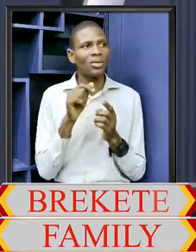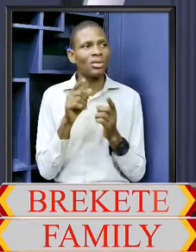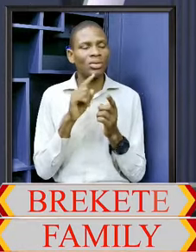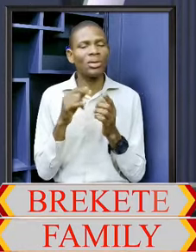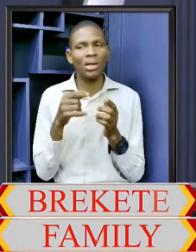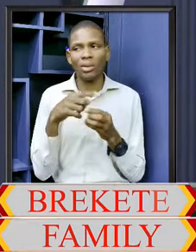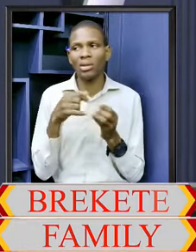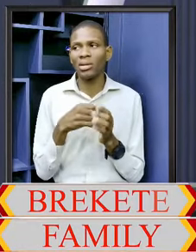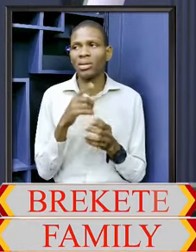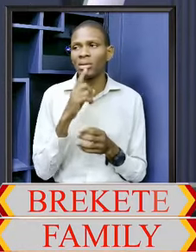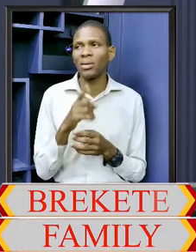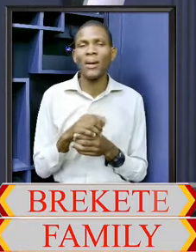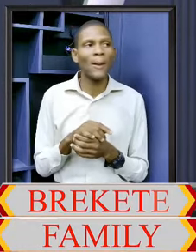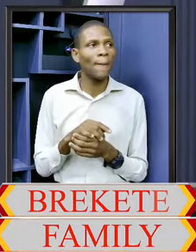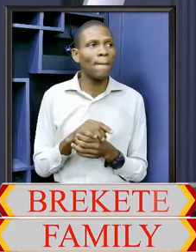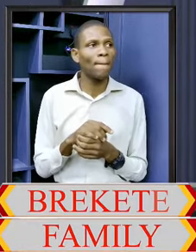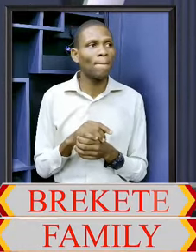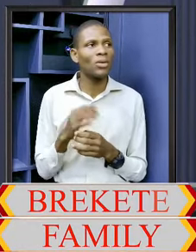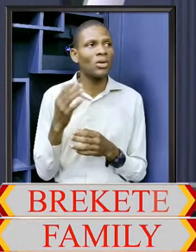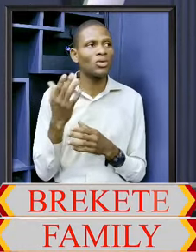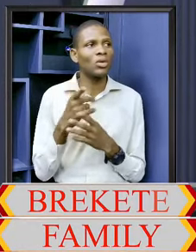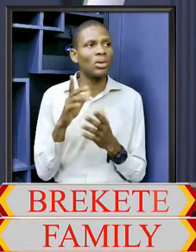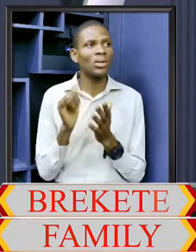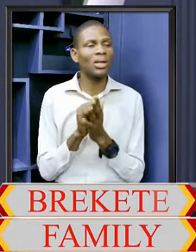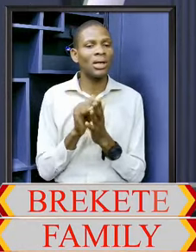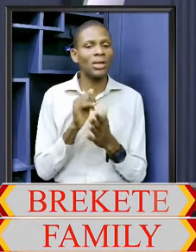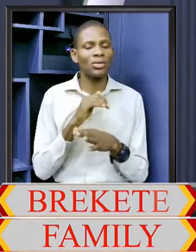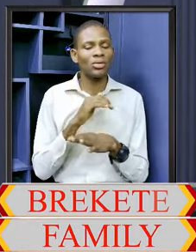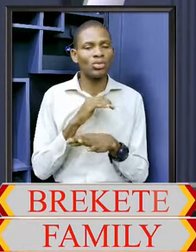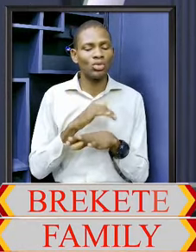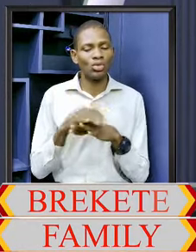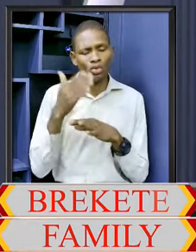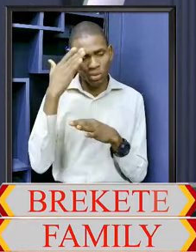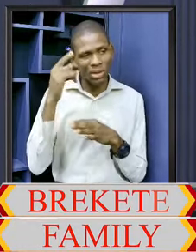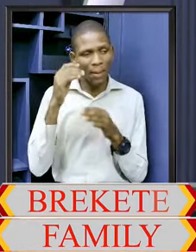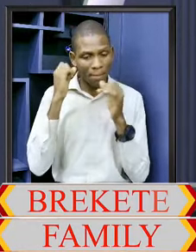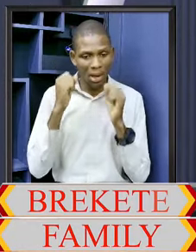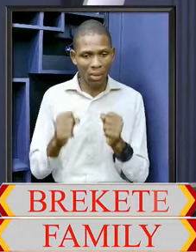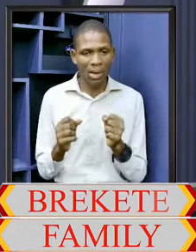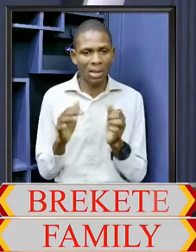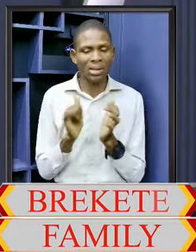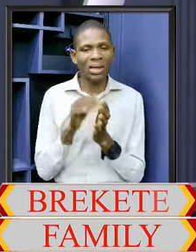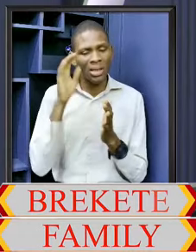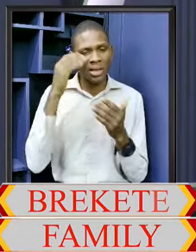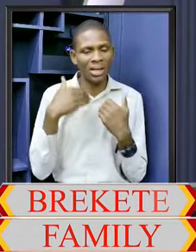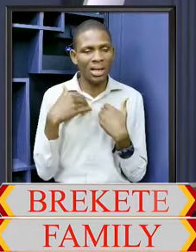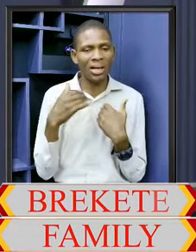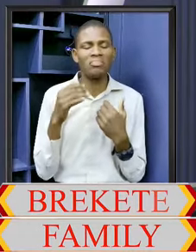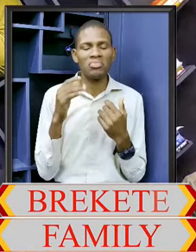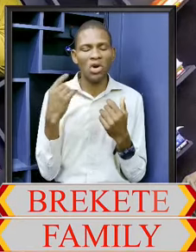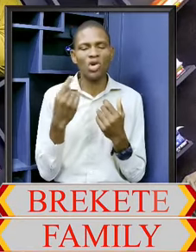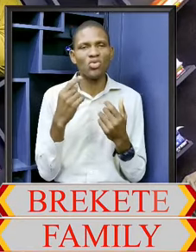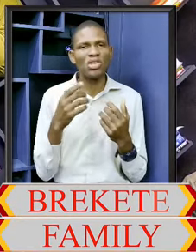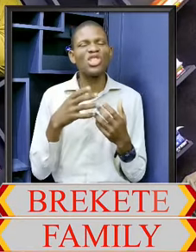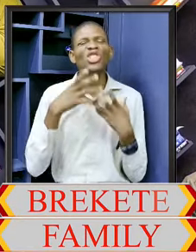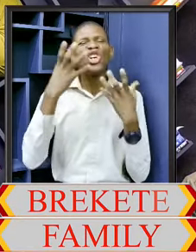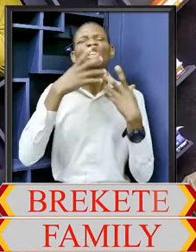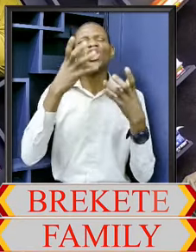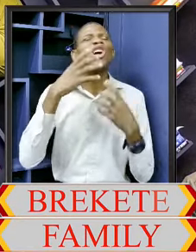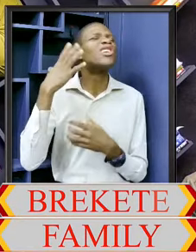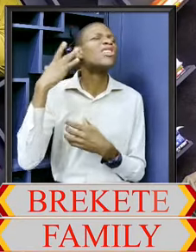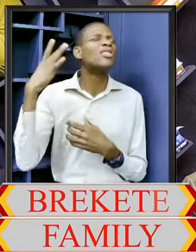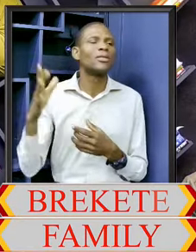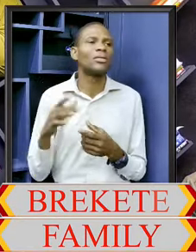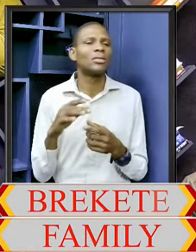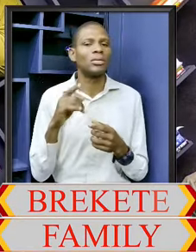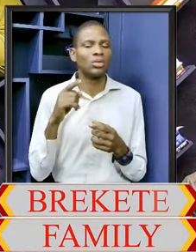too much. Now, person will not sabi the power way in gate. Now, they make noise about him. I don't know whether or not I don't see